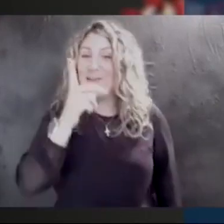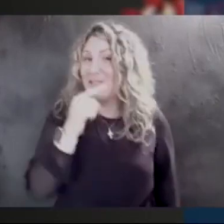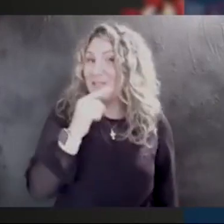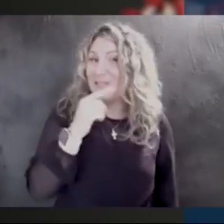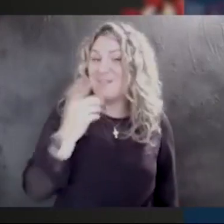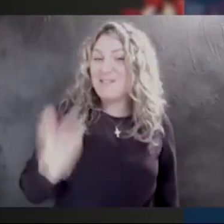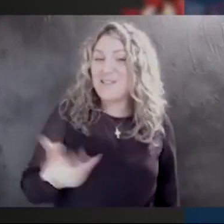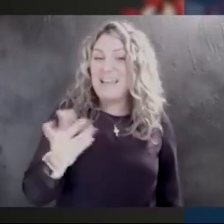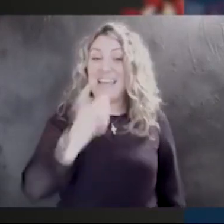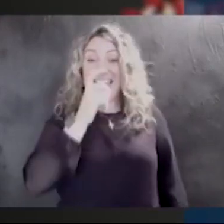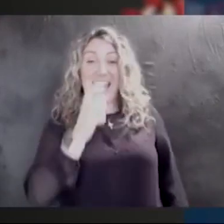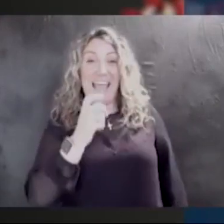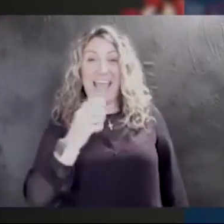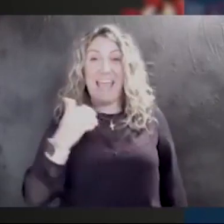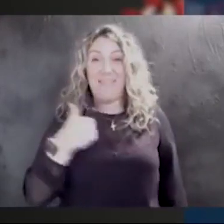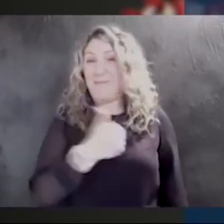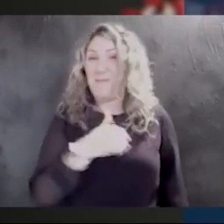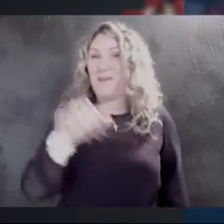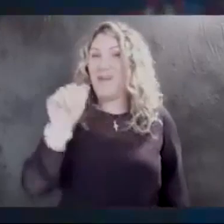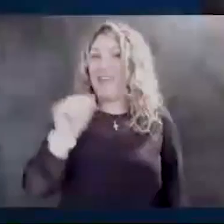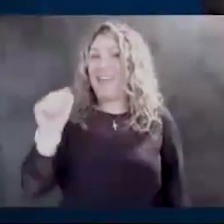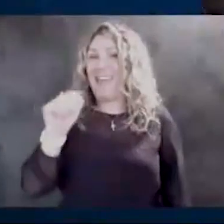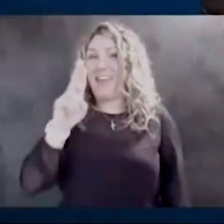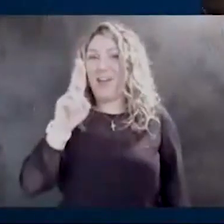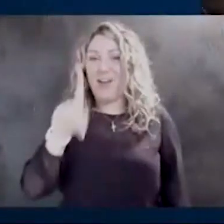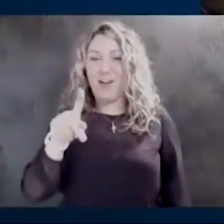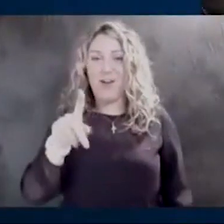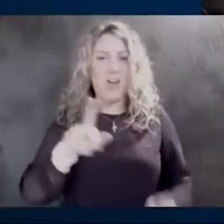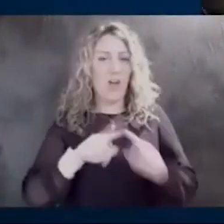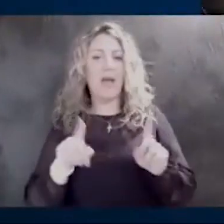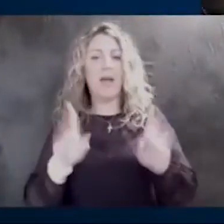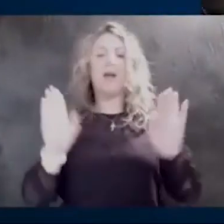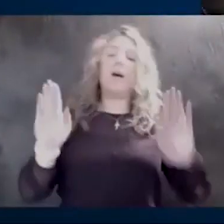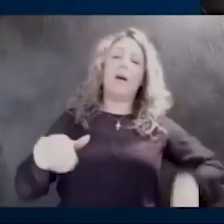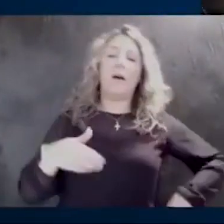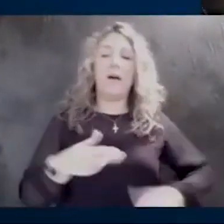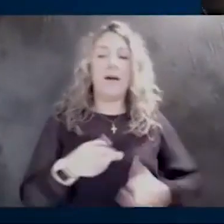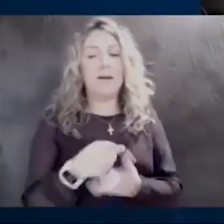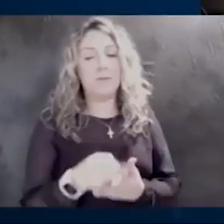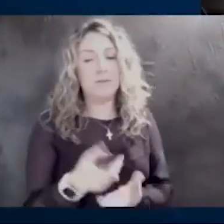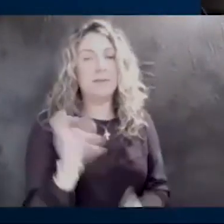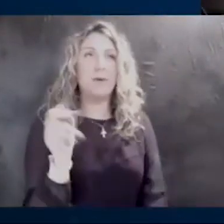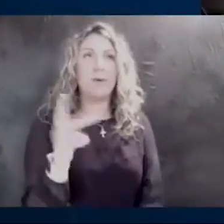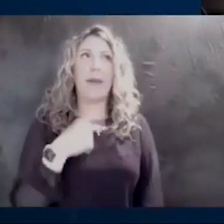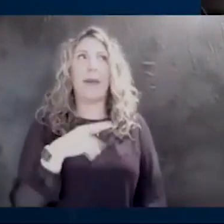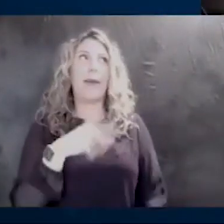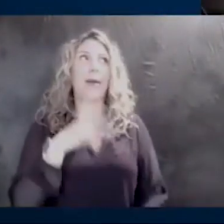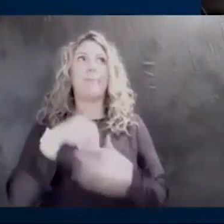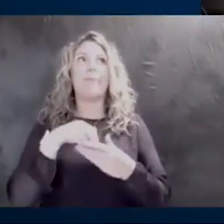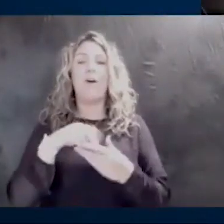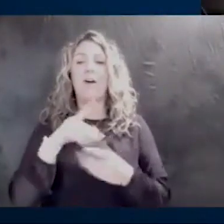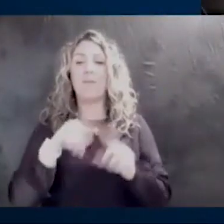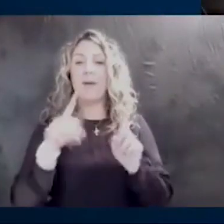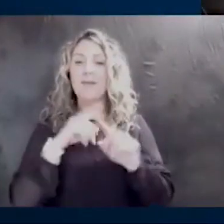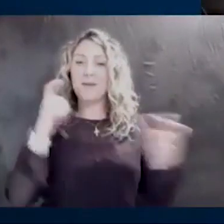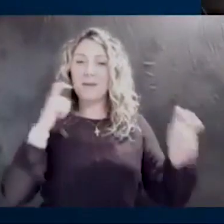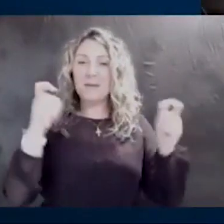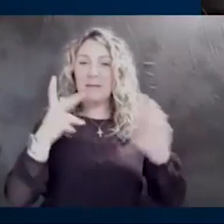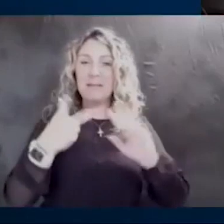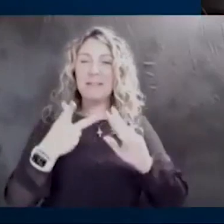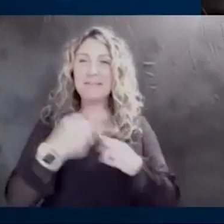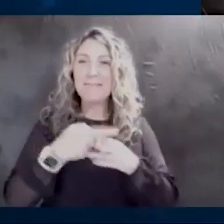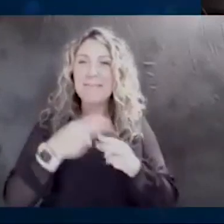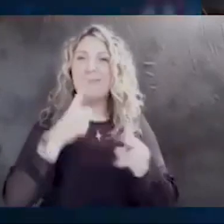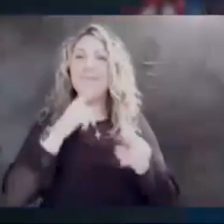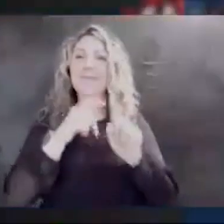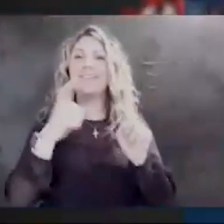member of the AARP. No, but Larry is okay. Honestly, I am too. So there. Okay, these are but a few of the big names who have benefited from Dr. Stephanie